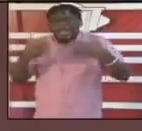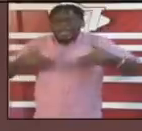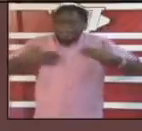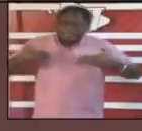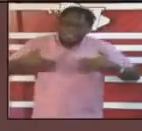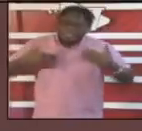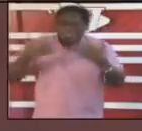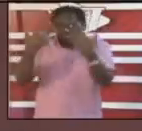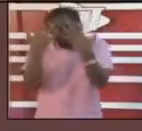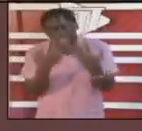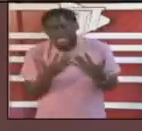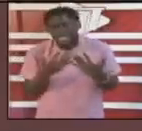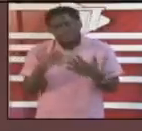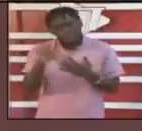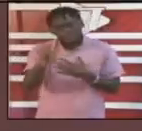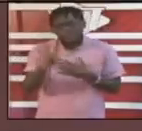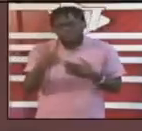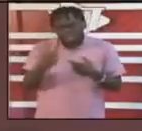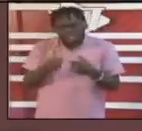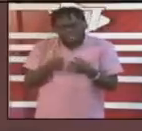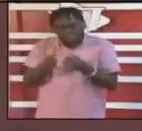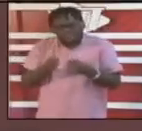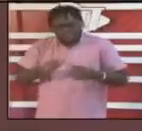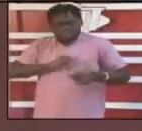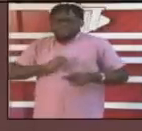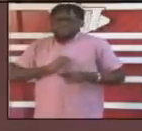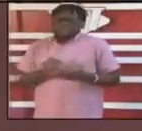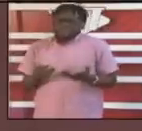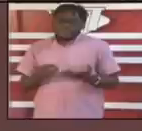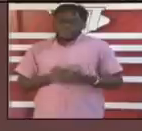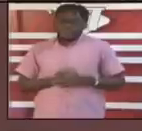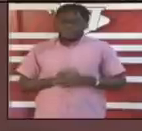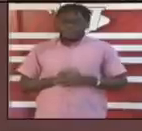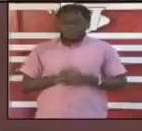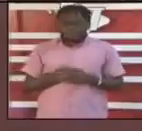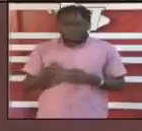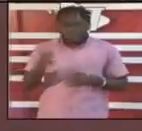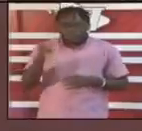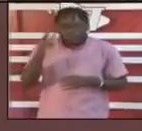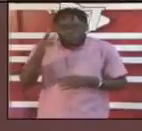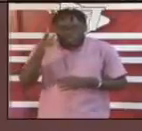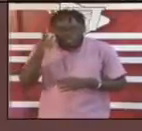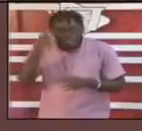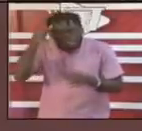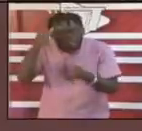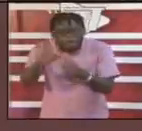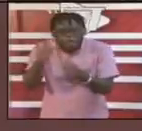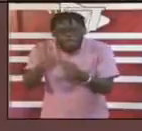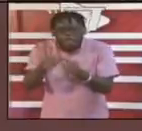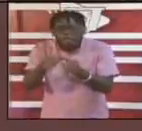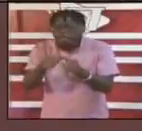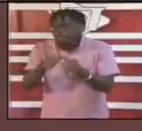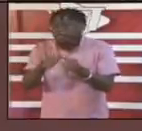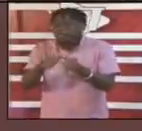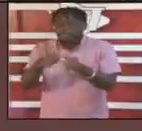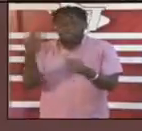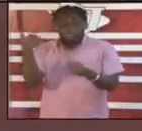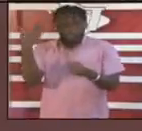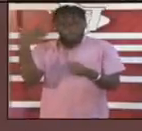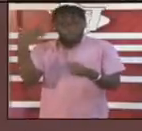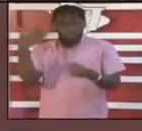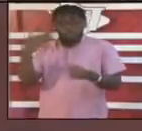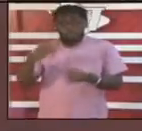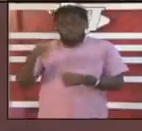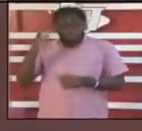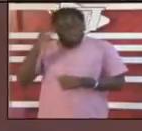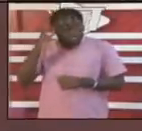program sometime, and there was a parent who, when she heard what school the child was placed in, she remarked, "That's the school you